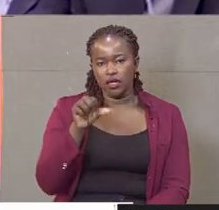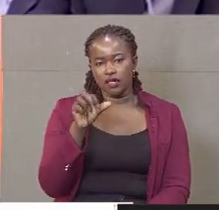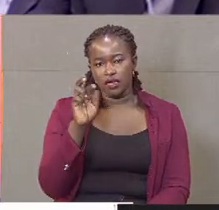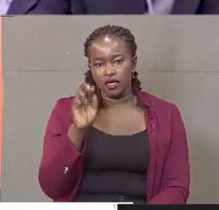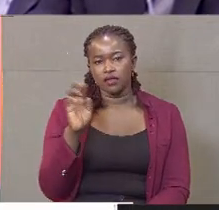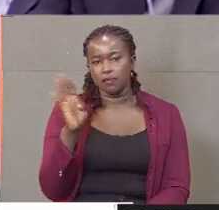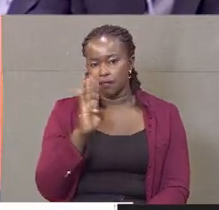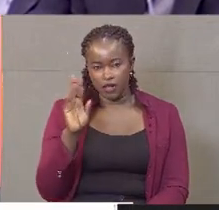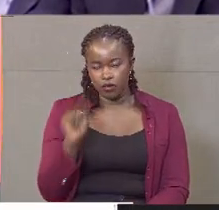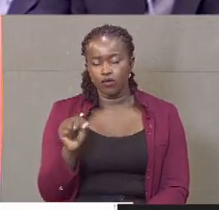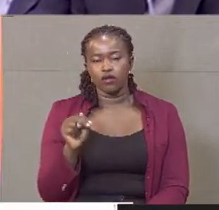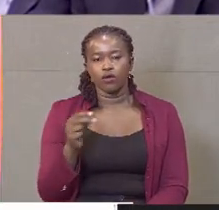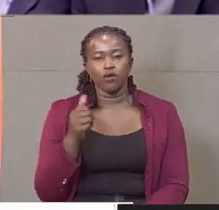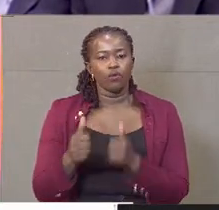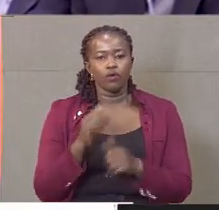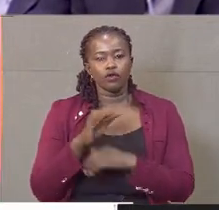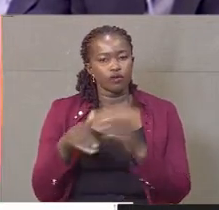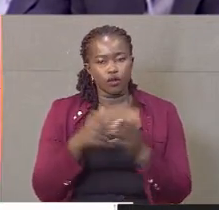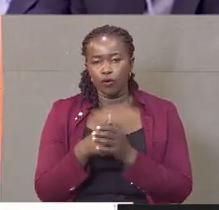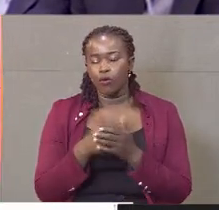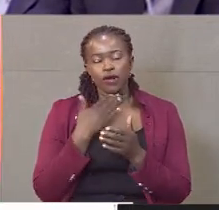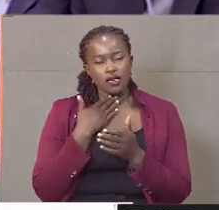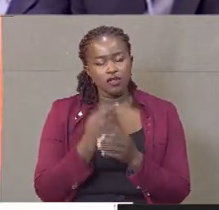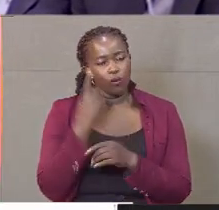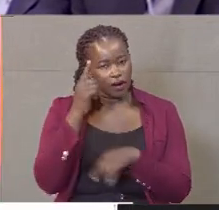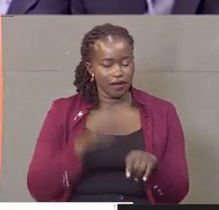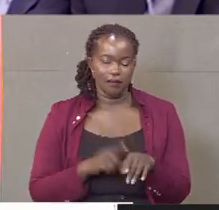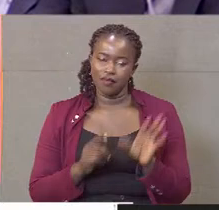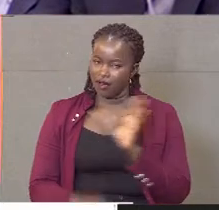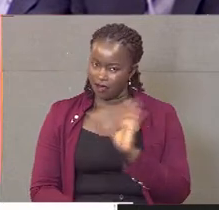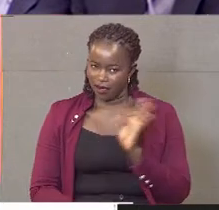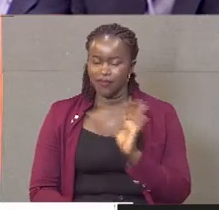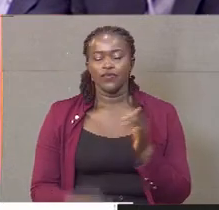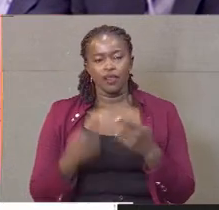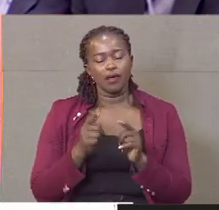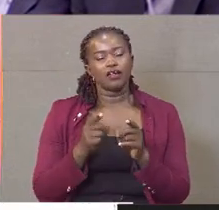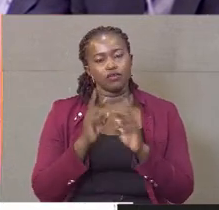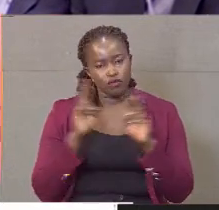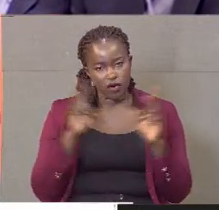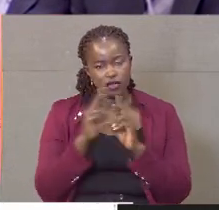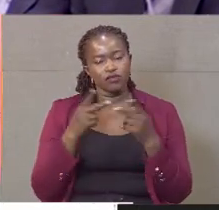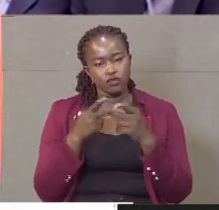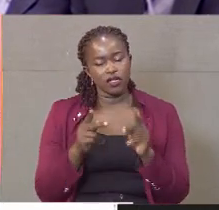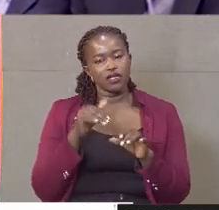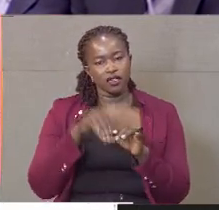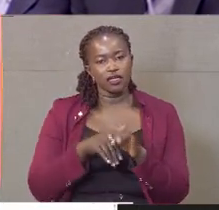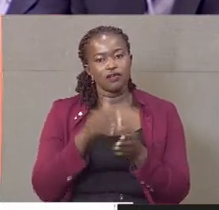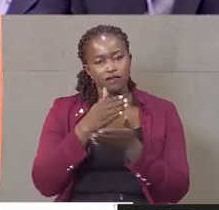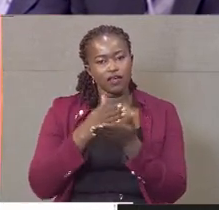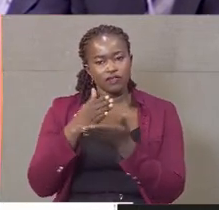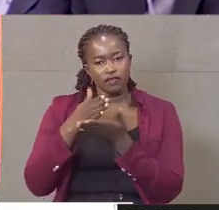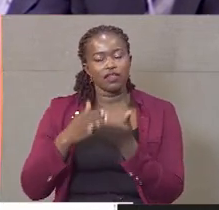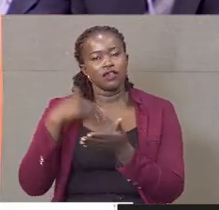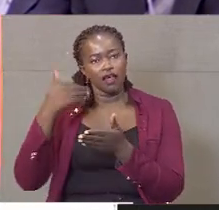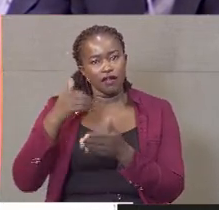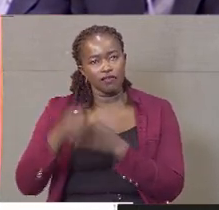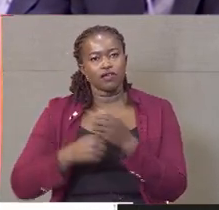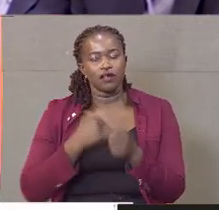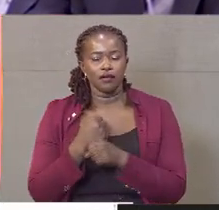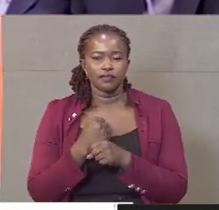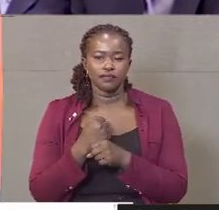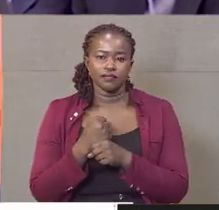298 billion, which we all do not need at once, but we are ready to start in phases every year. But so it's called a